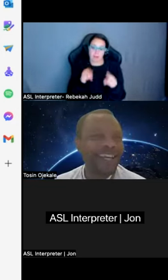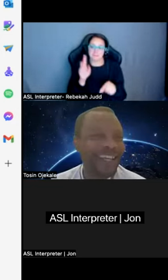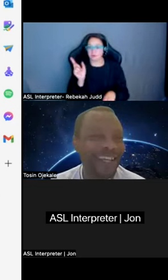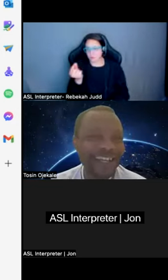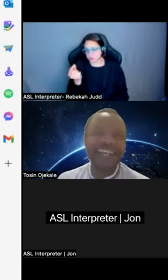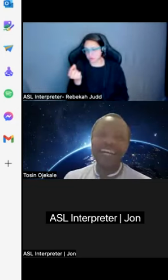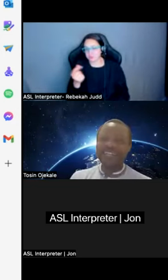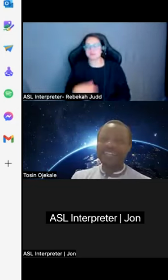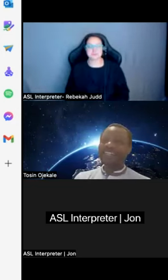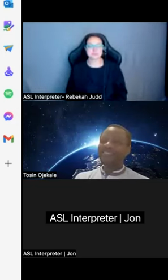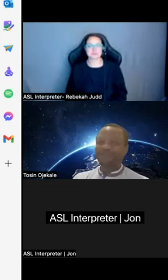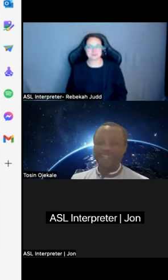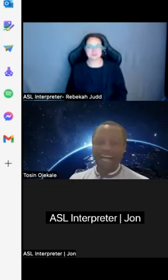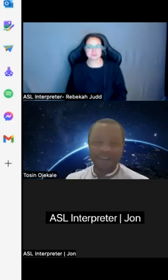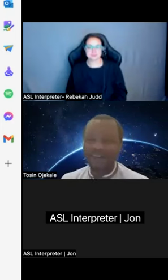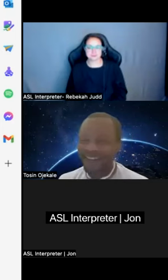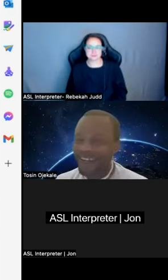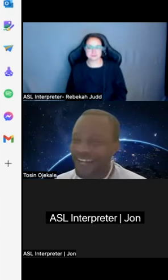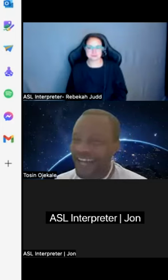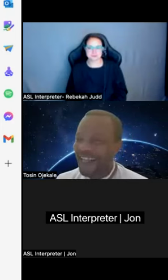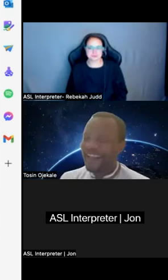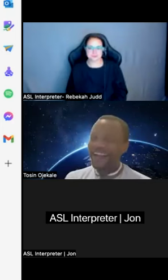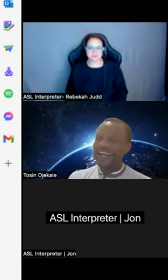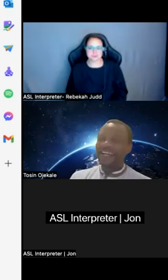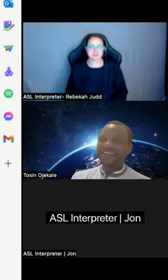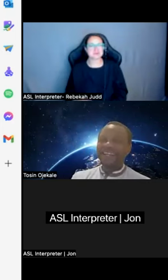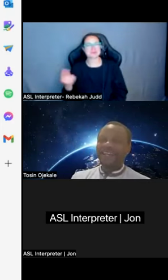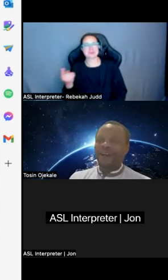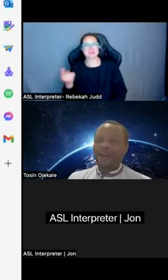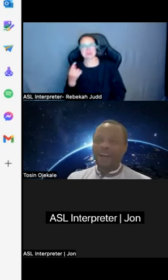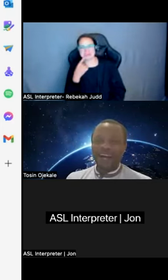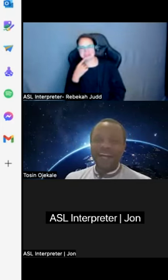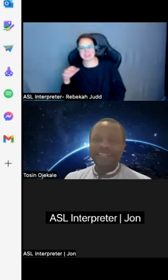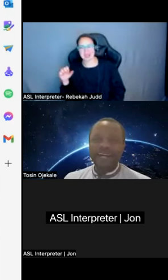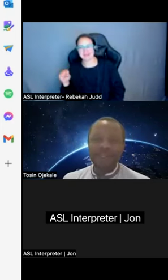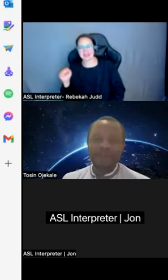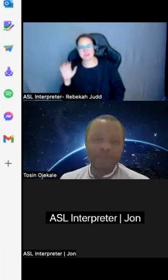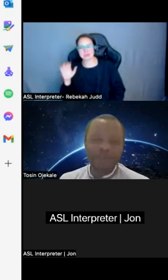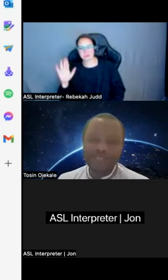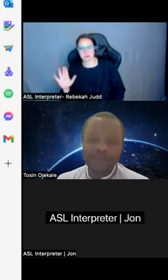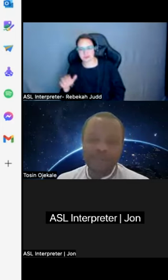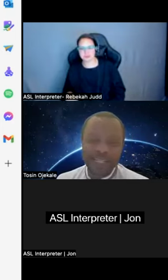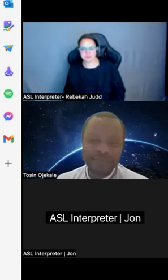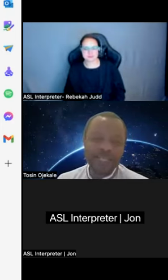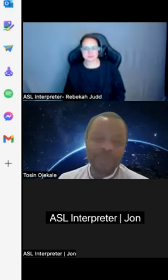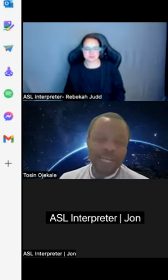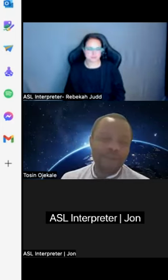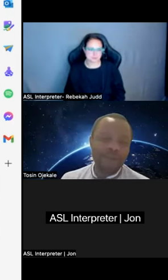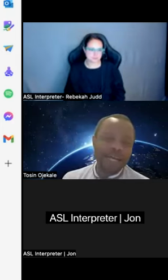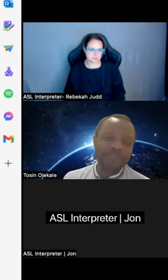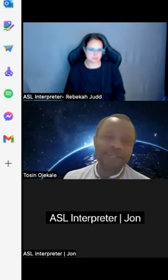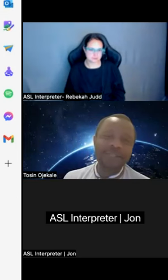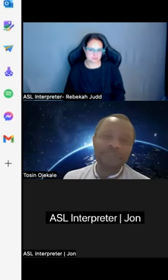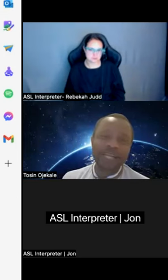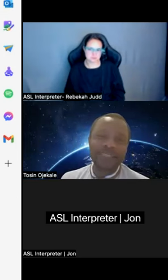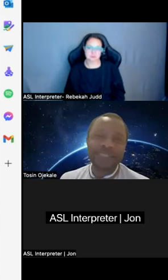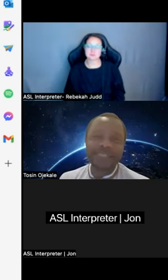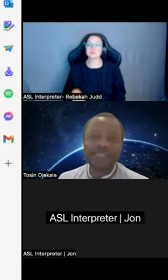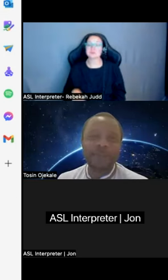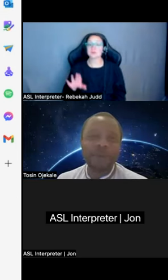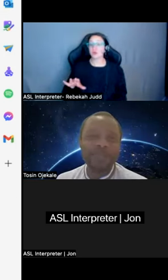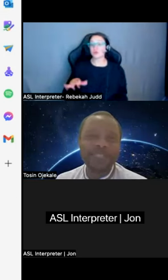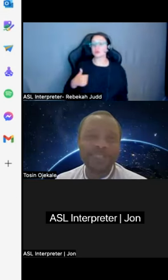great. You saved life. Okay. All right, I've seen people. So in my space, when I actually